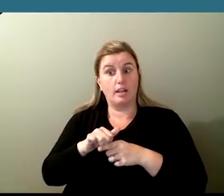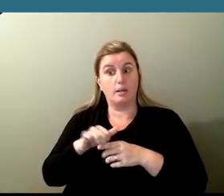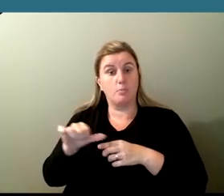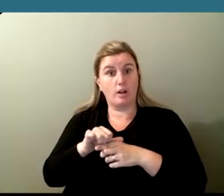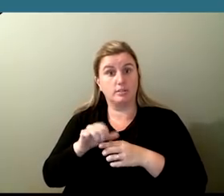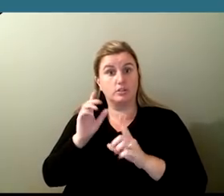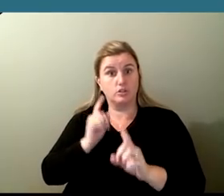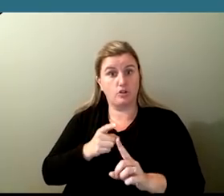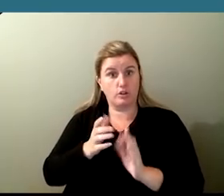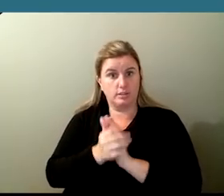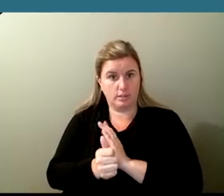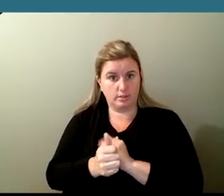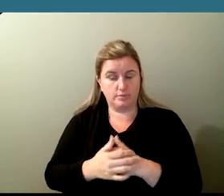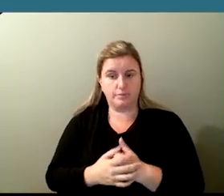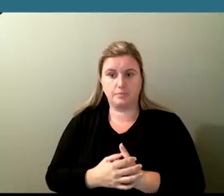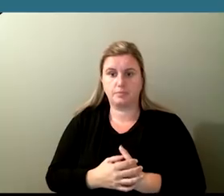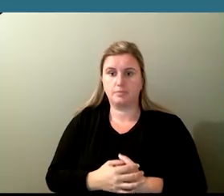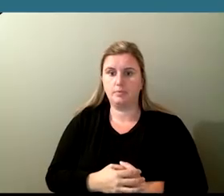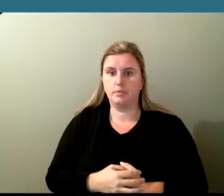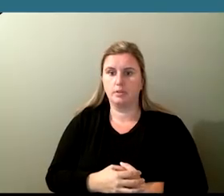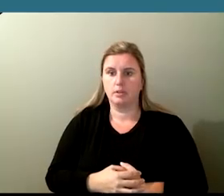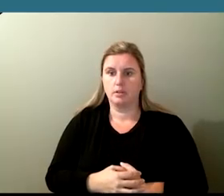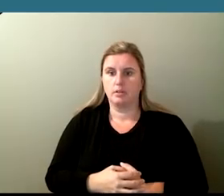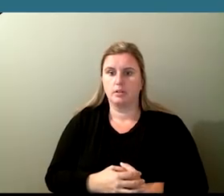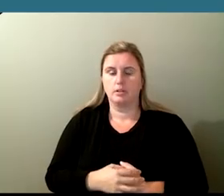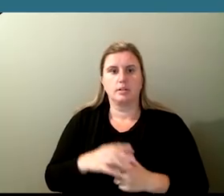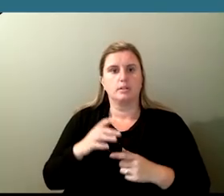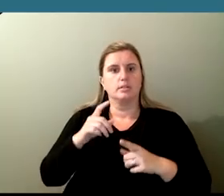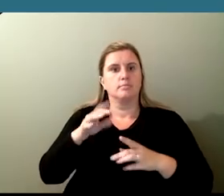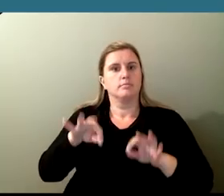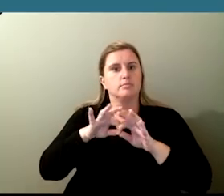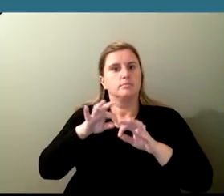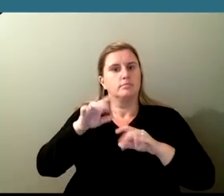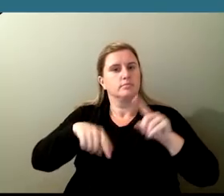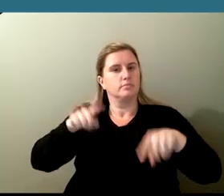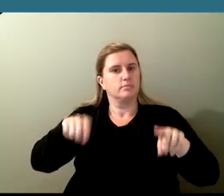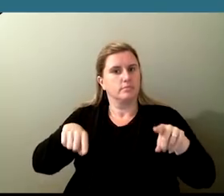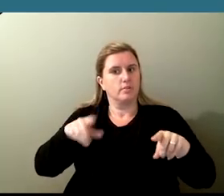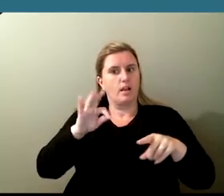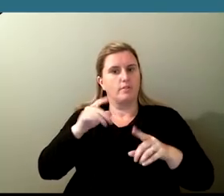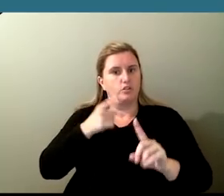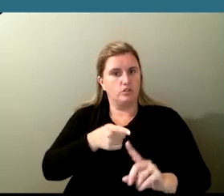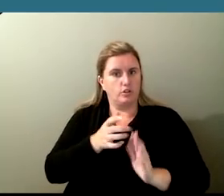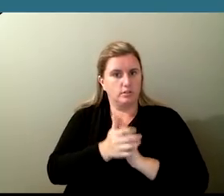the target skill. And of course, specific variations of the target skill